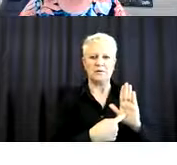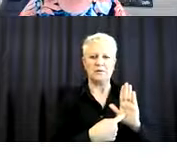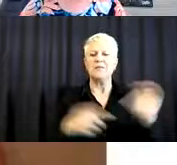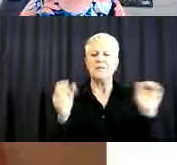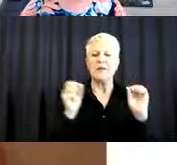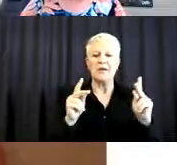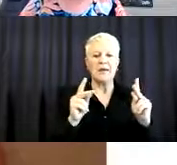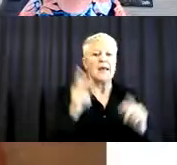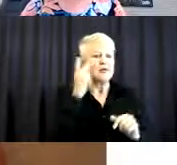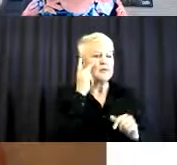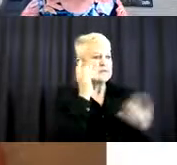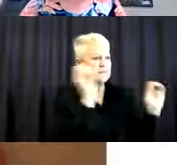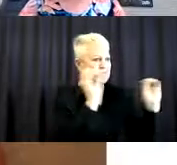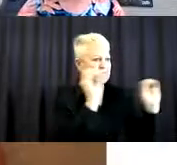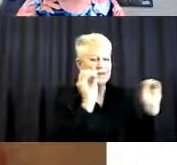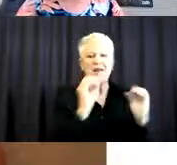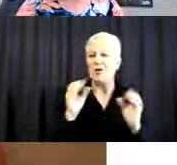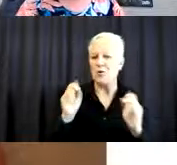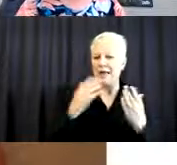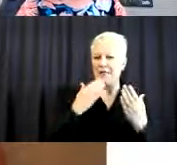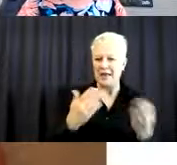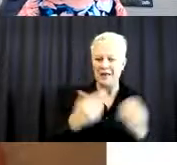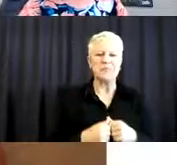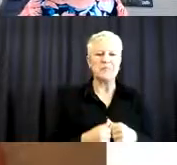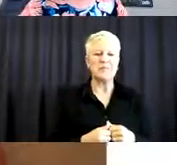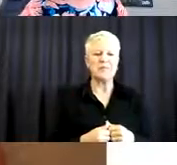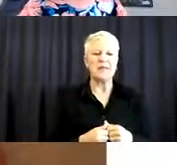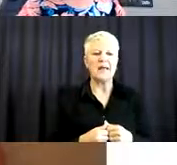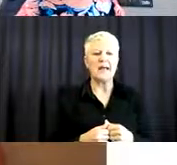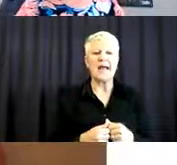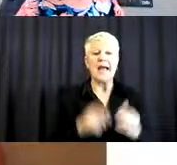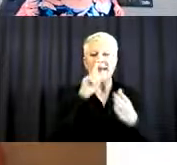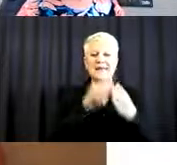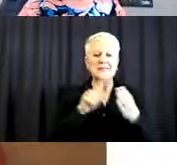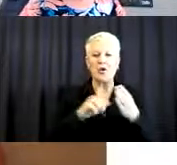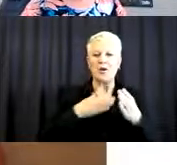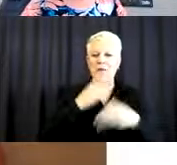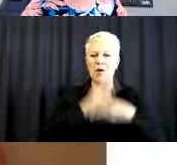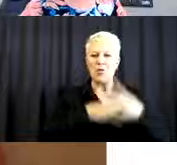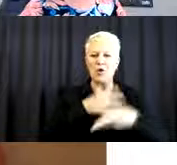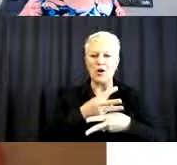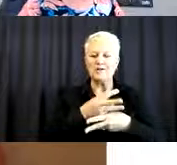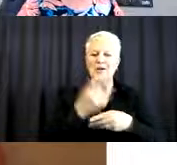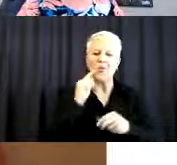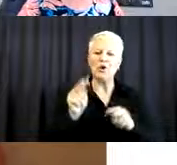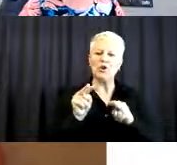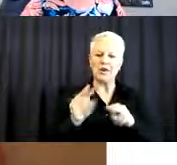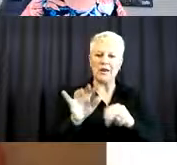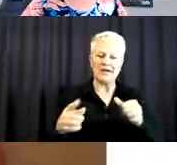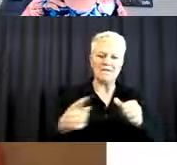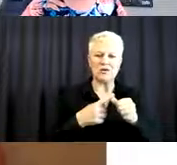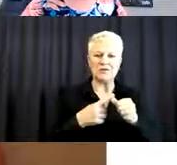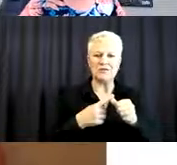Okay. No, there are Kristen? not. All right, thank you. All right, so exploring my world. Let's look at that one first.